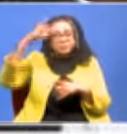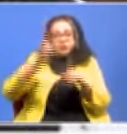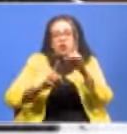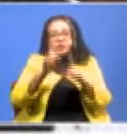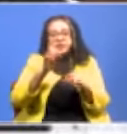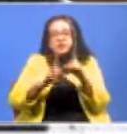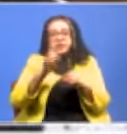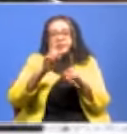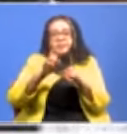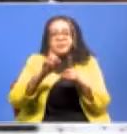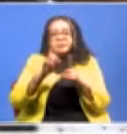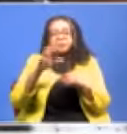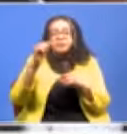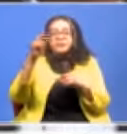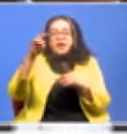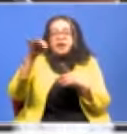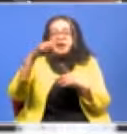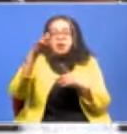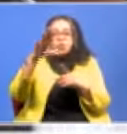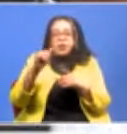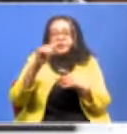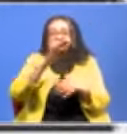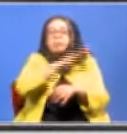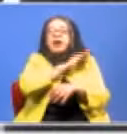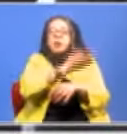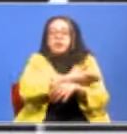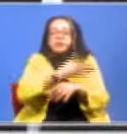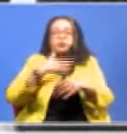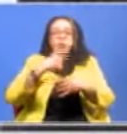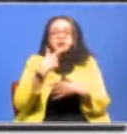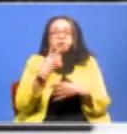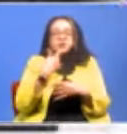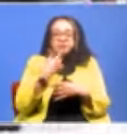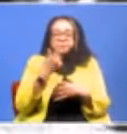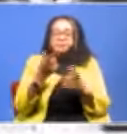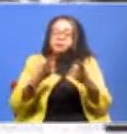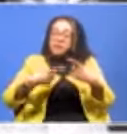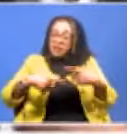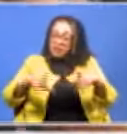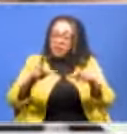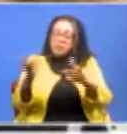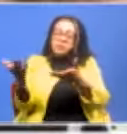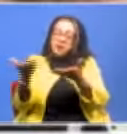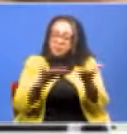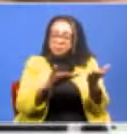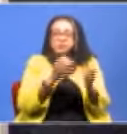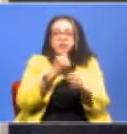want to say Anangwe power, and we want to say that let them go, come and work.